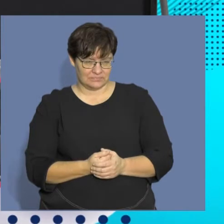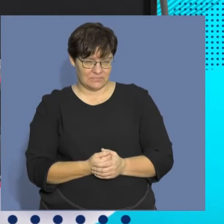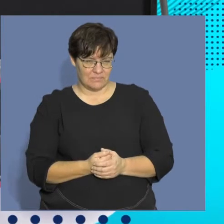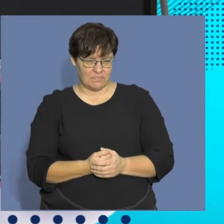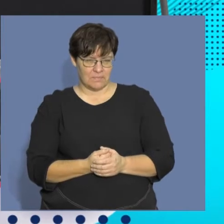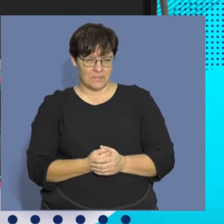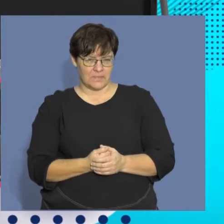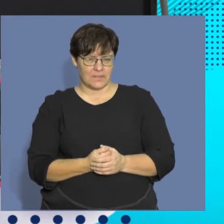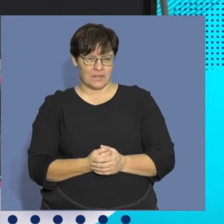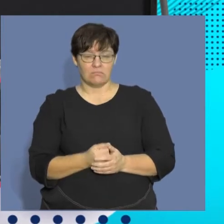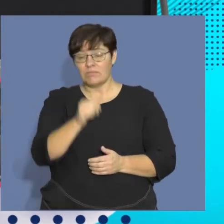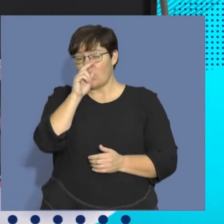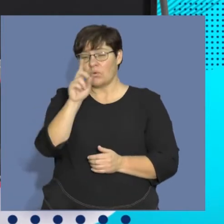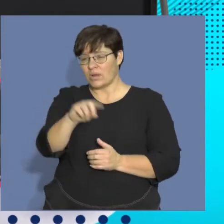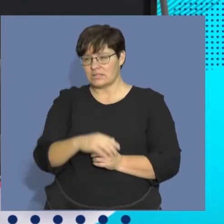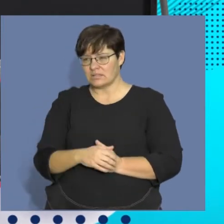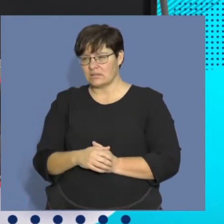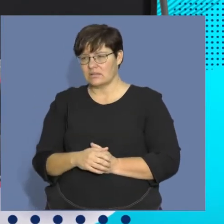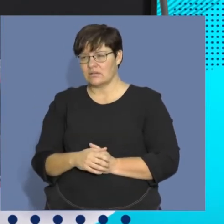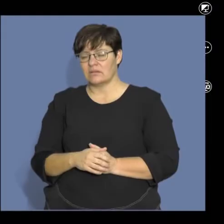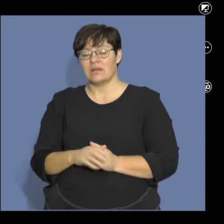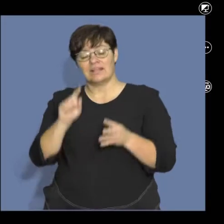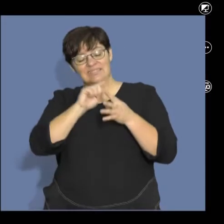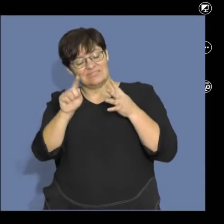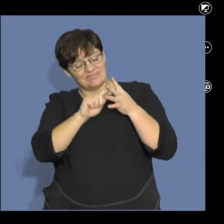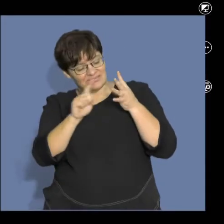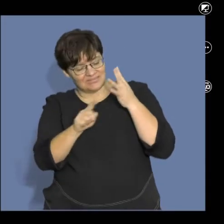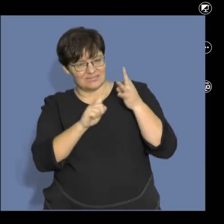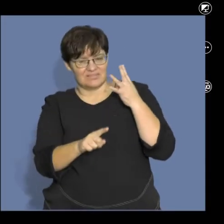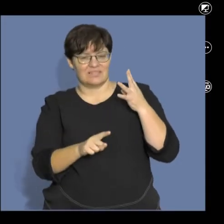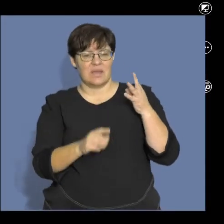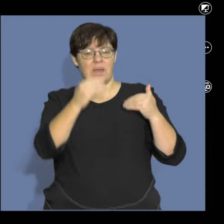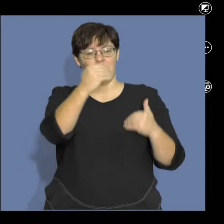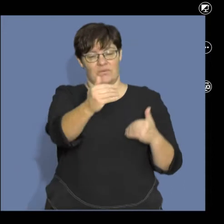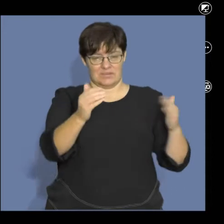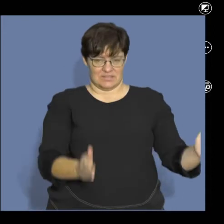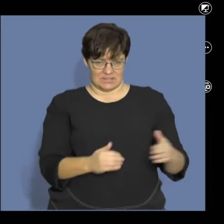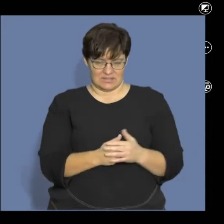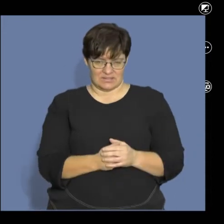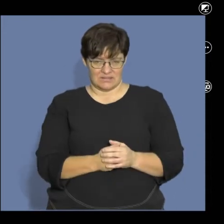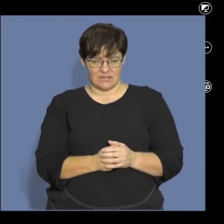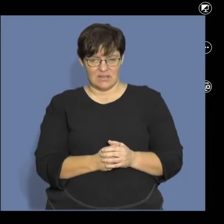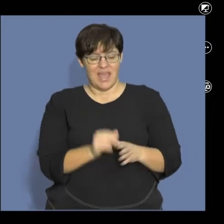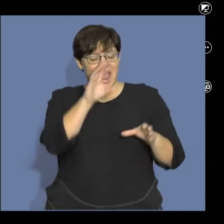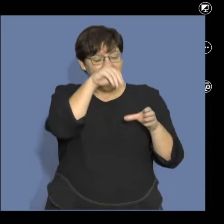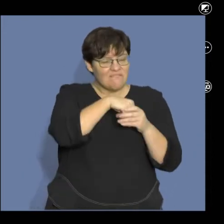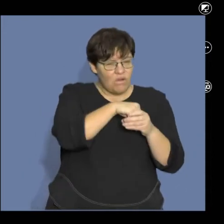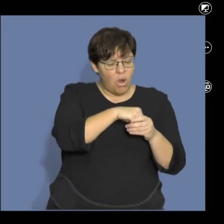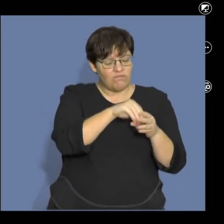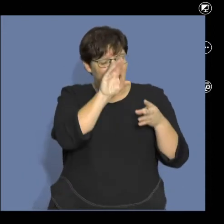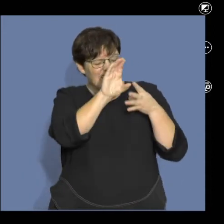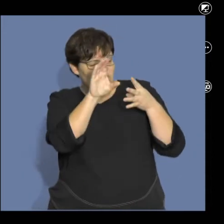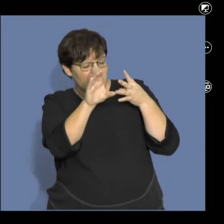population. So what we've been looking at here are different parameters, different